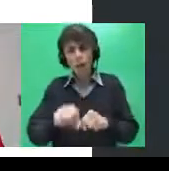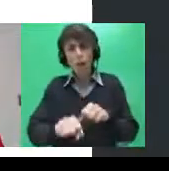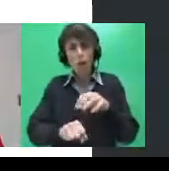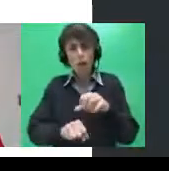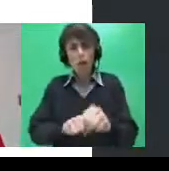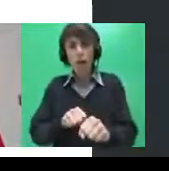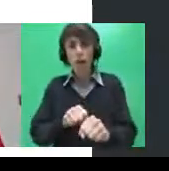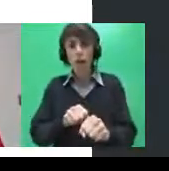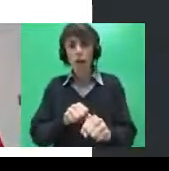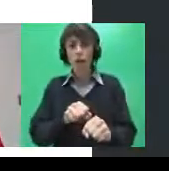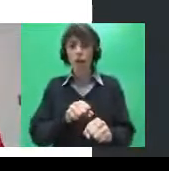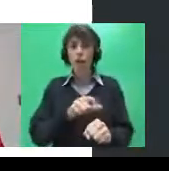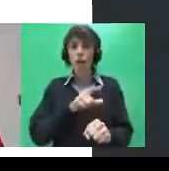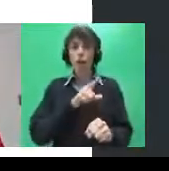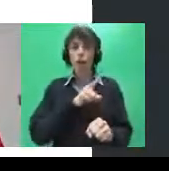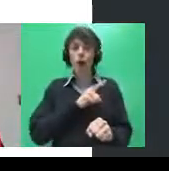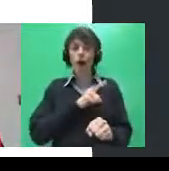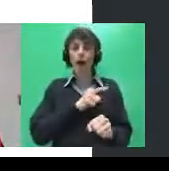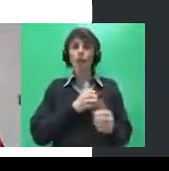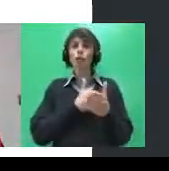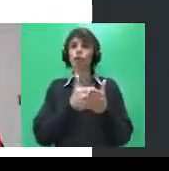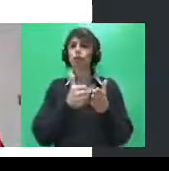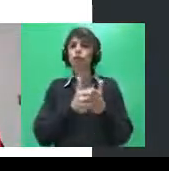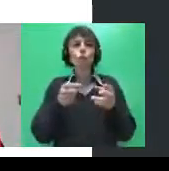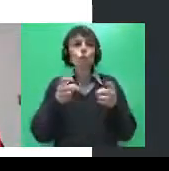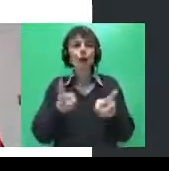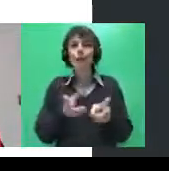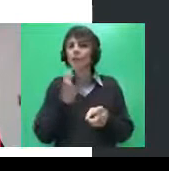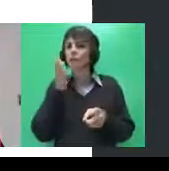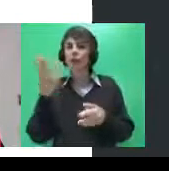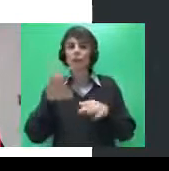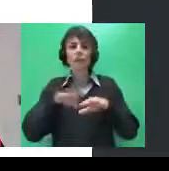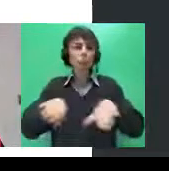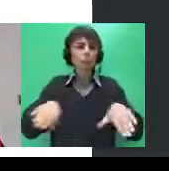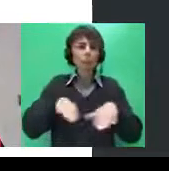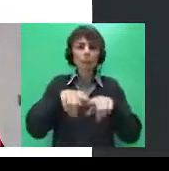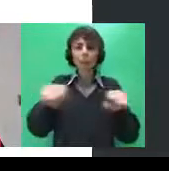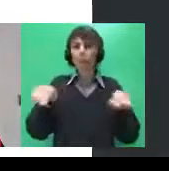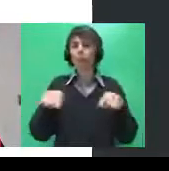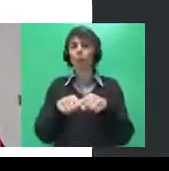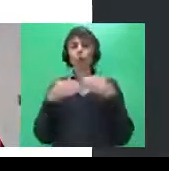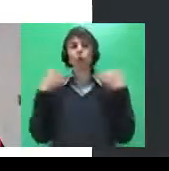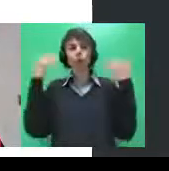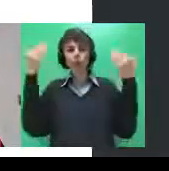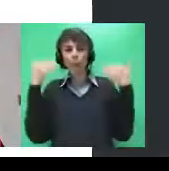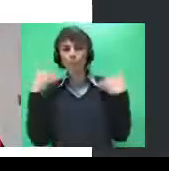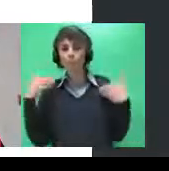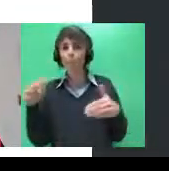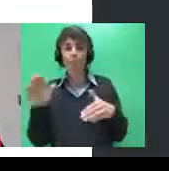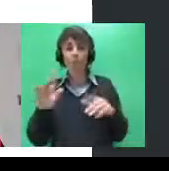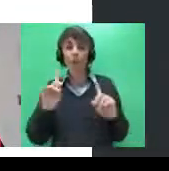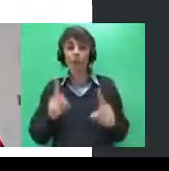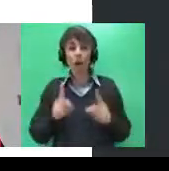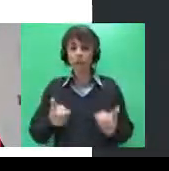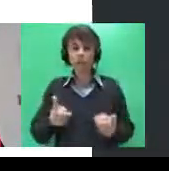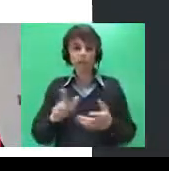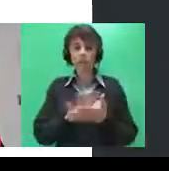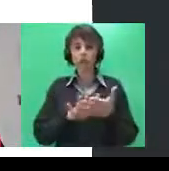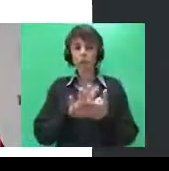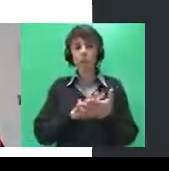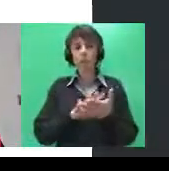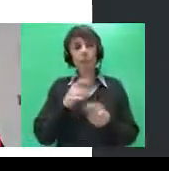the normal ways of being active have been disrupted, haven't been able to attend the things that you would normally attend. This isn't just for this audience, this is for all of us, but we thought I'd paint the